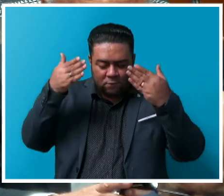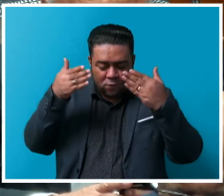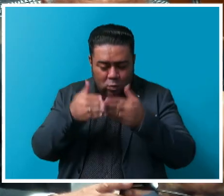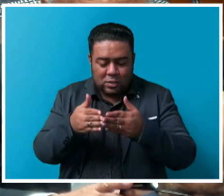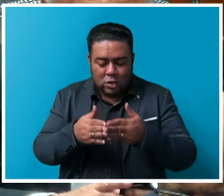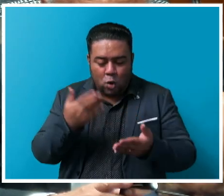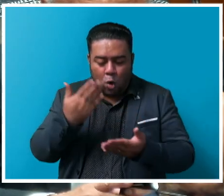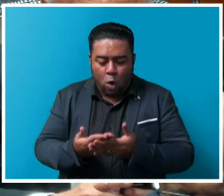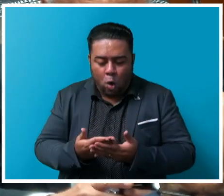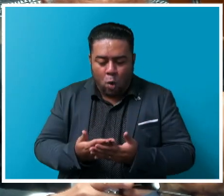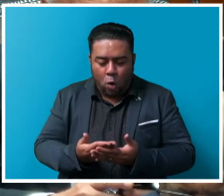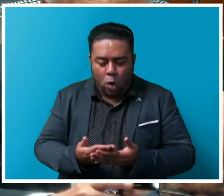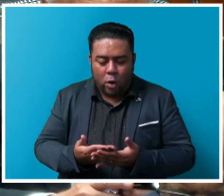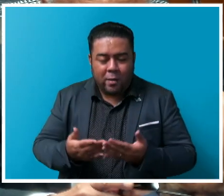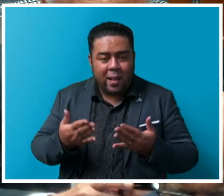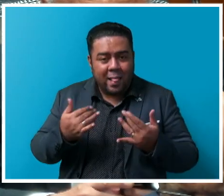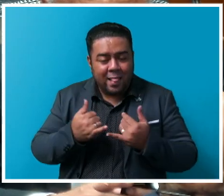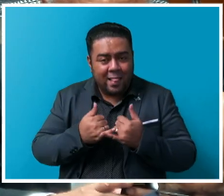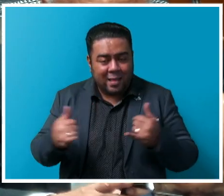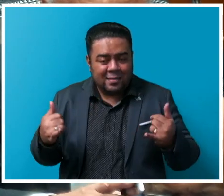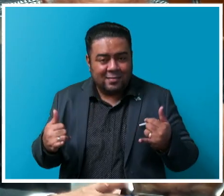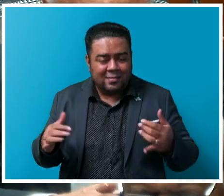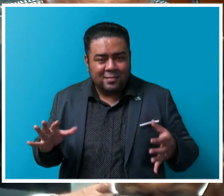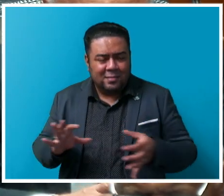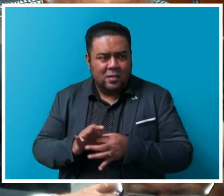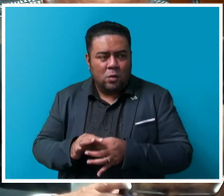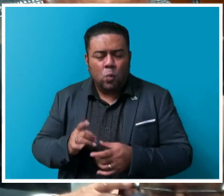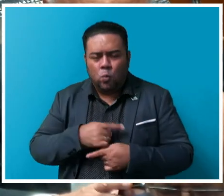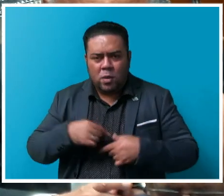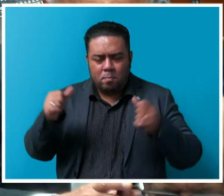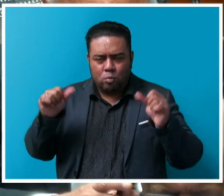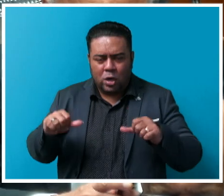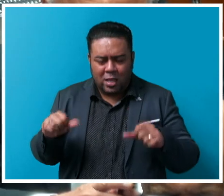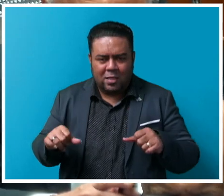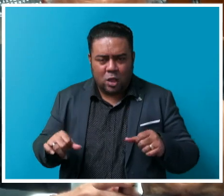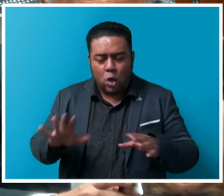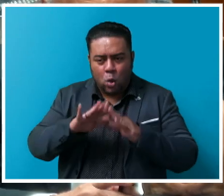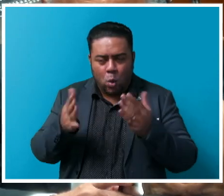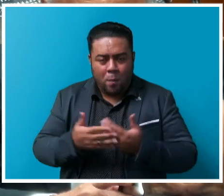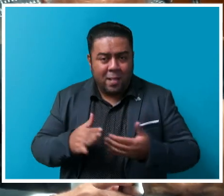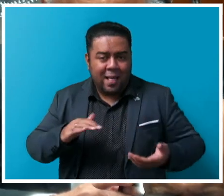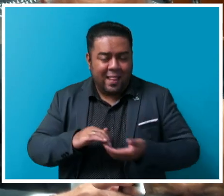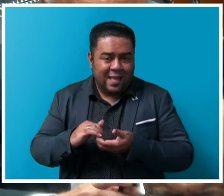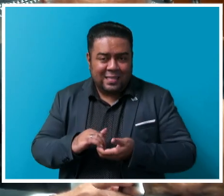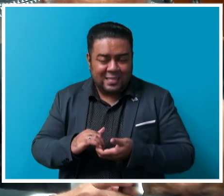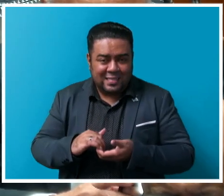online scams, and we also have recently joined the We Protect Global Alliance and also formed the